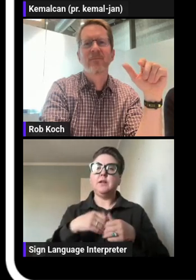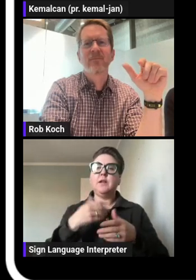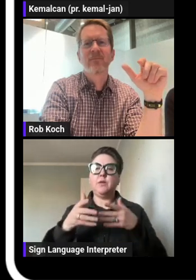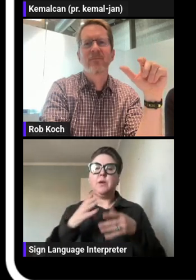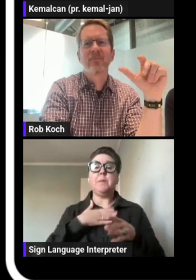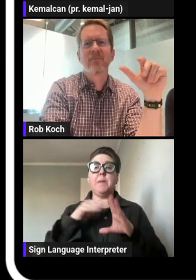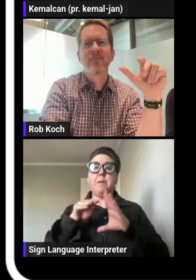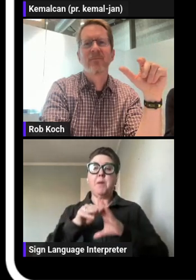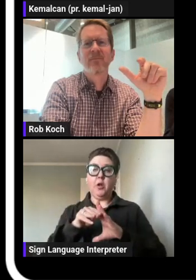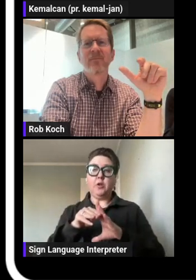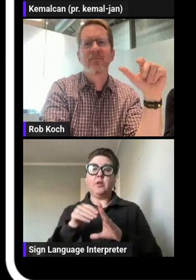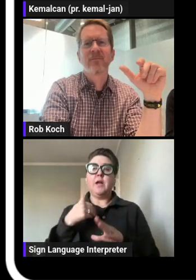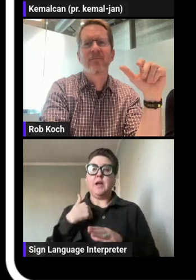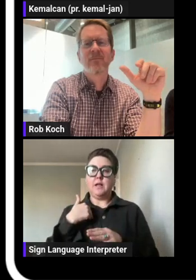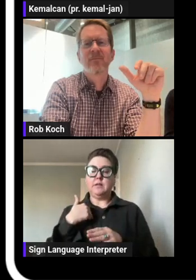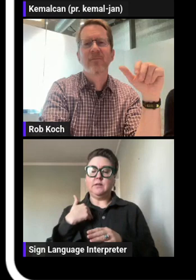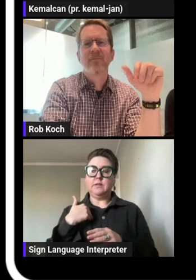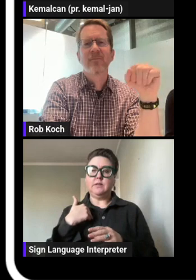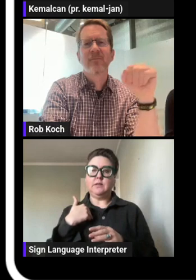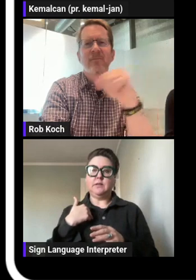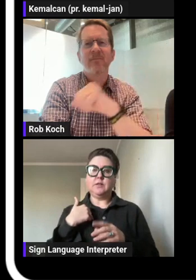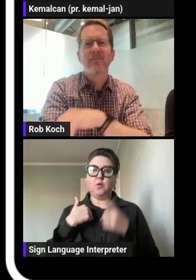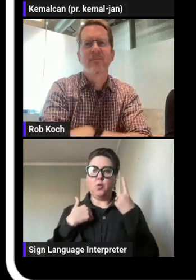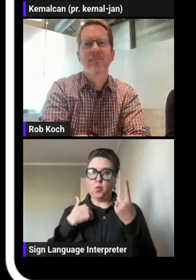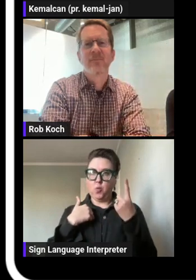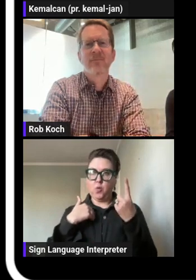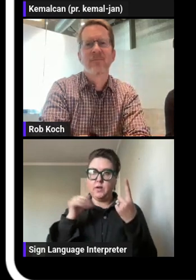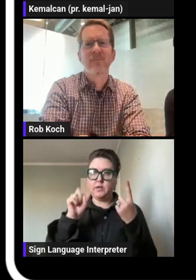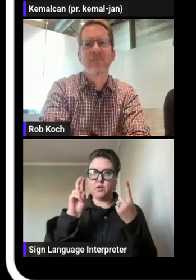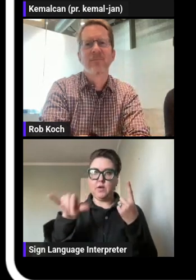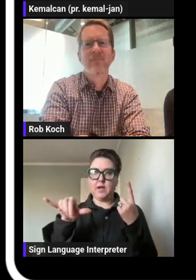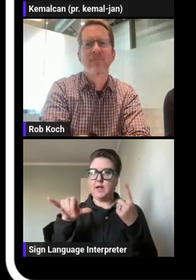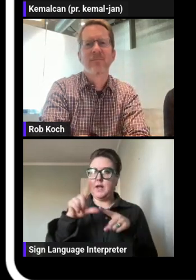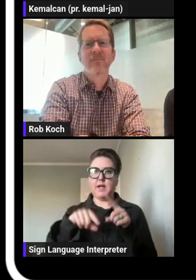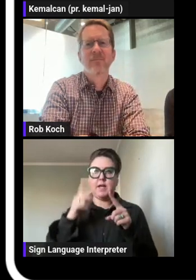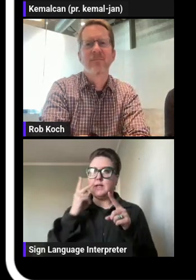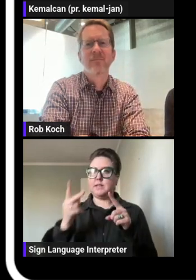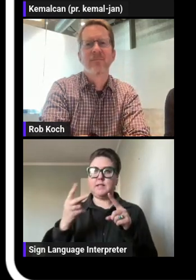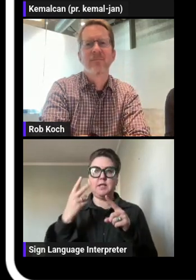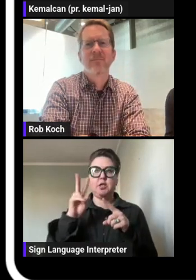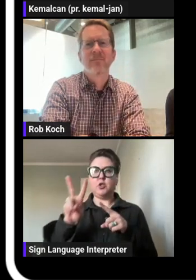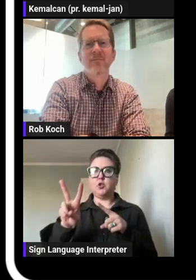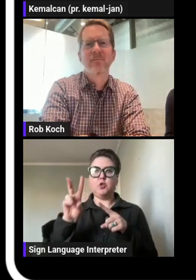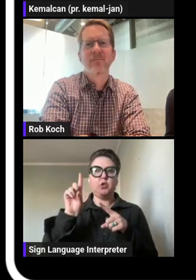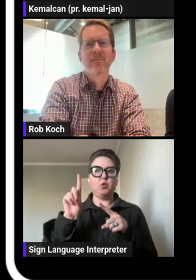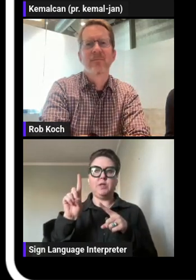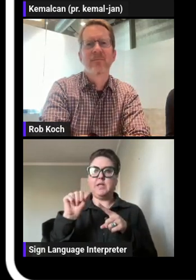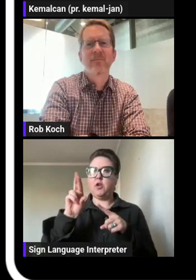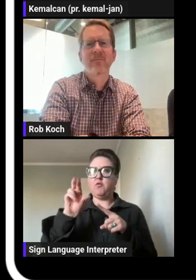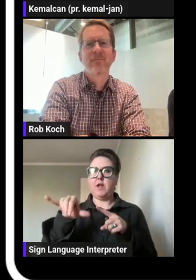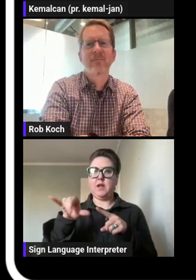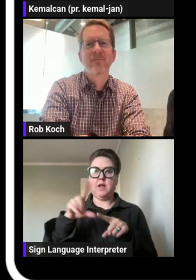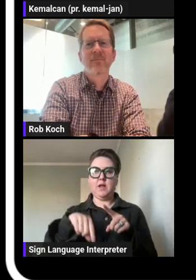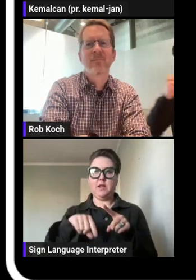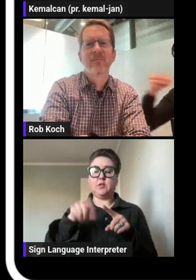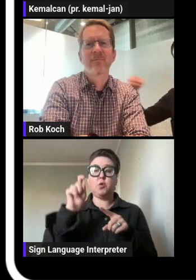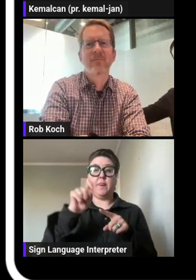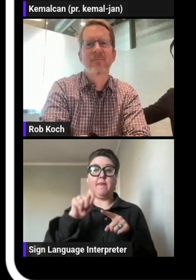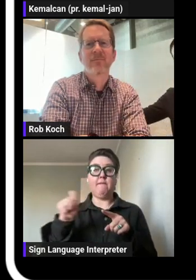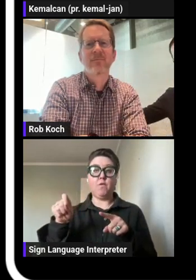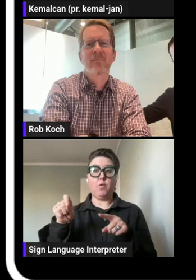model takes one array, can't see two-dimensional array. Therefore,